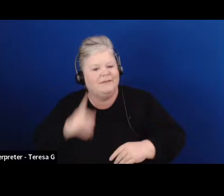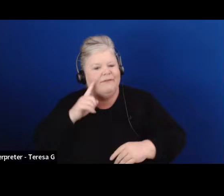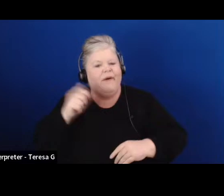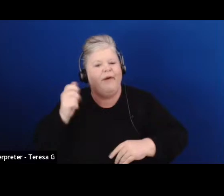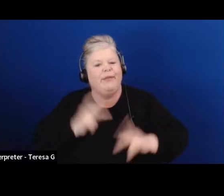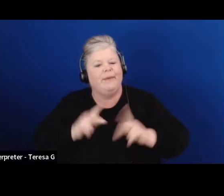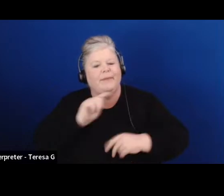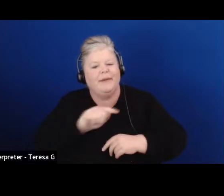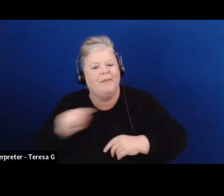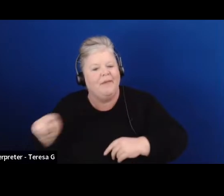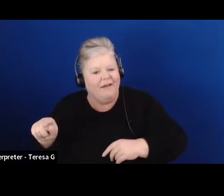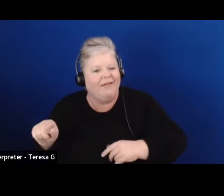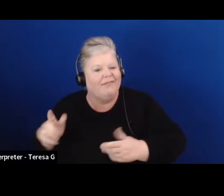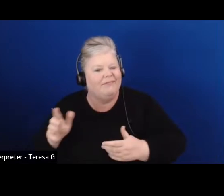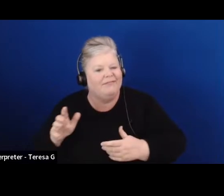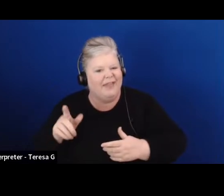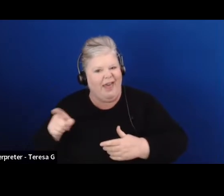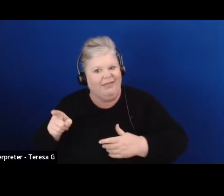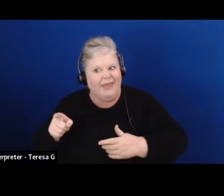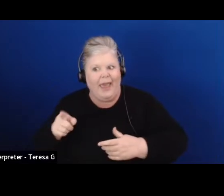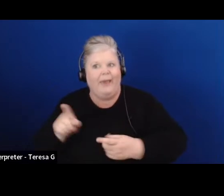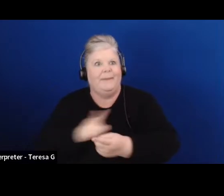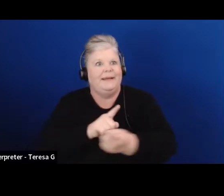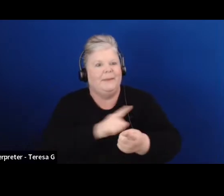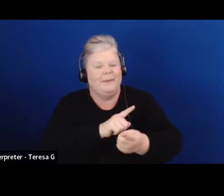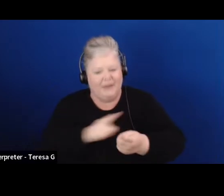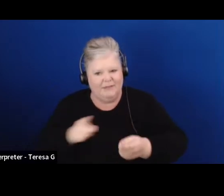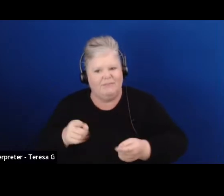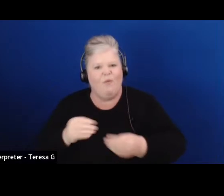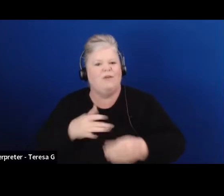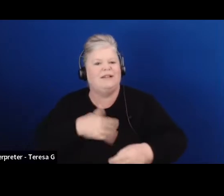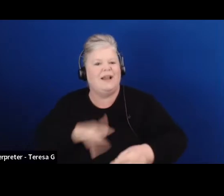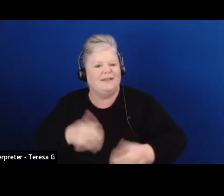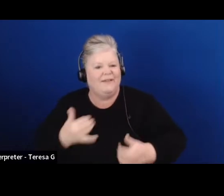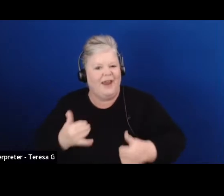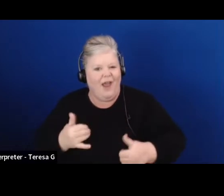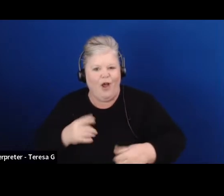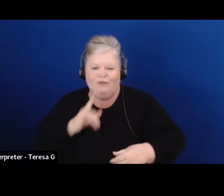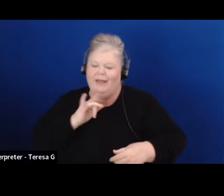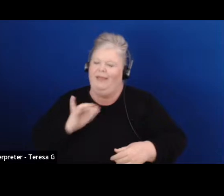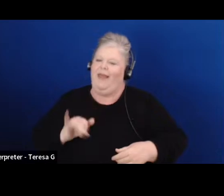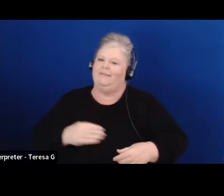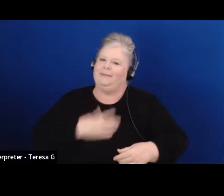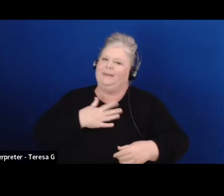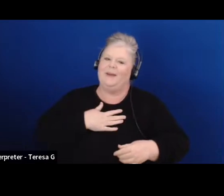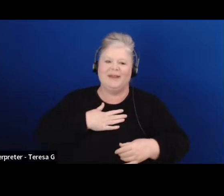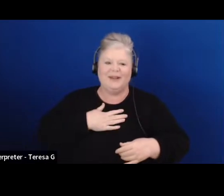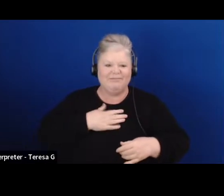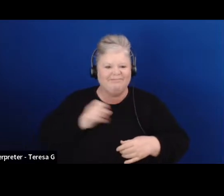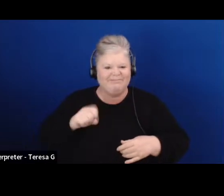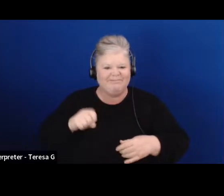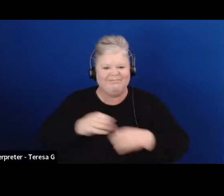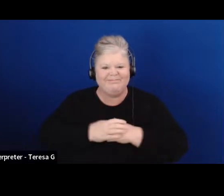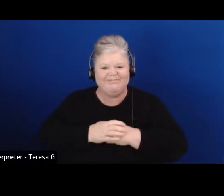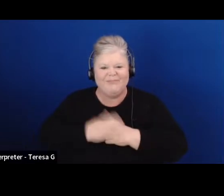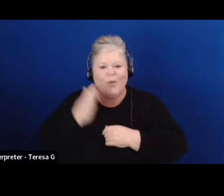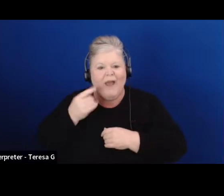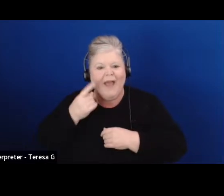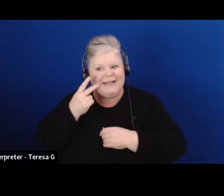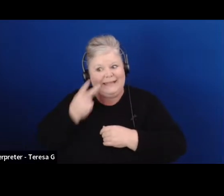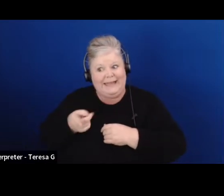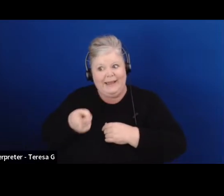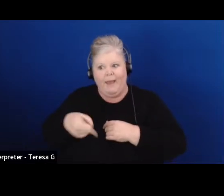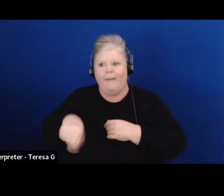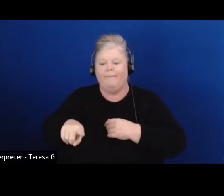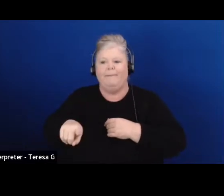people in their life. And that's truly exciting for me as I see them a part of a